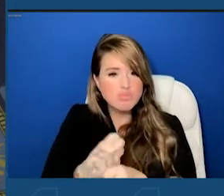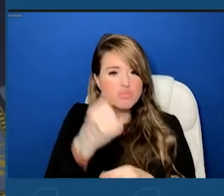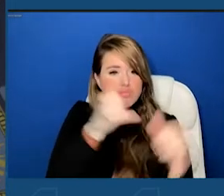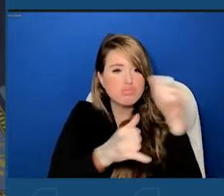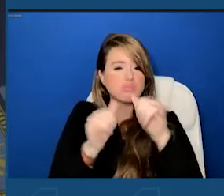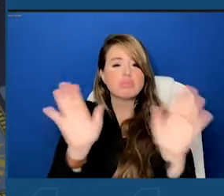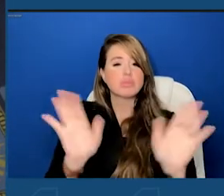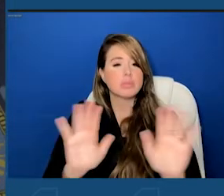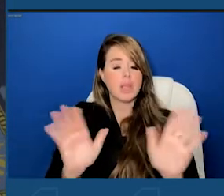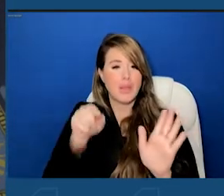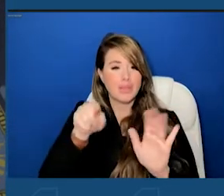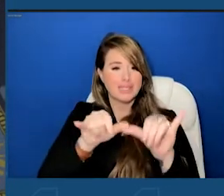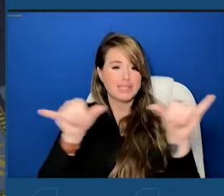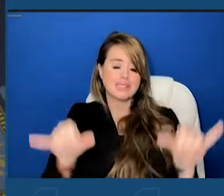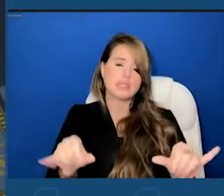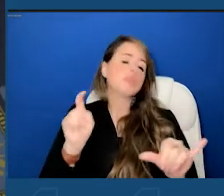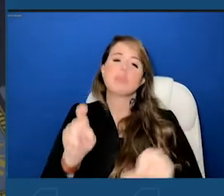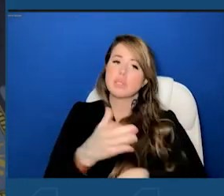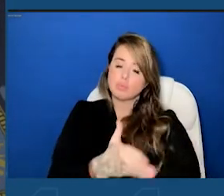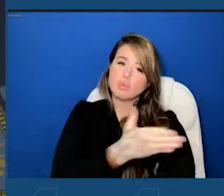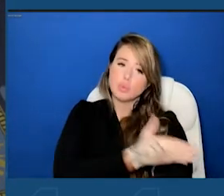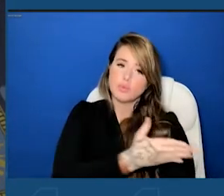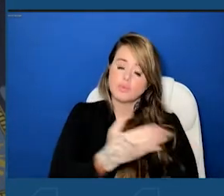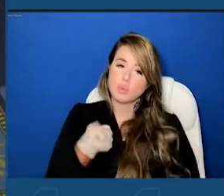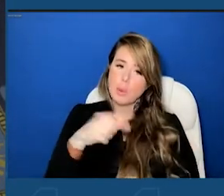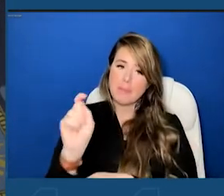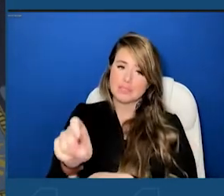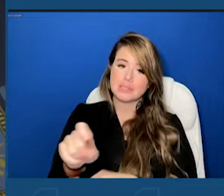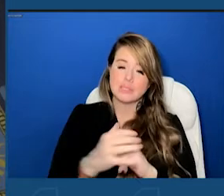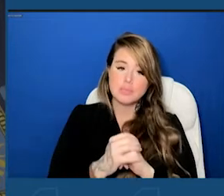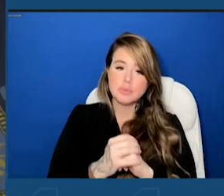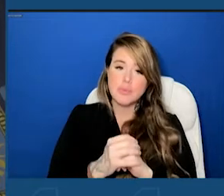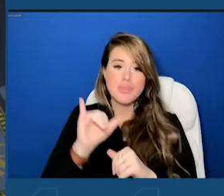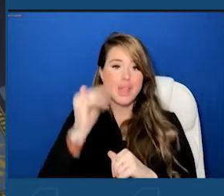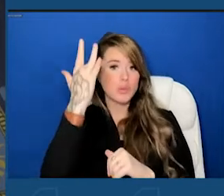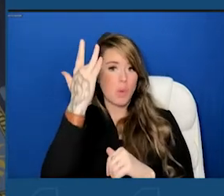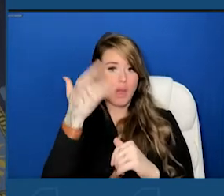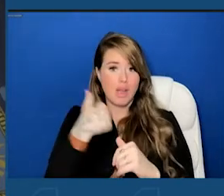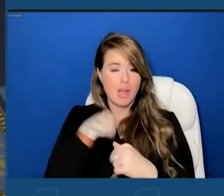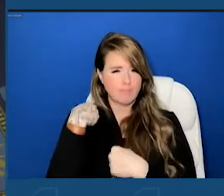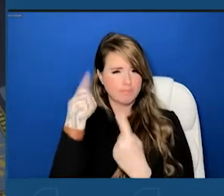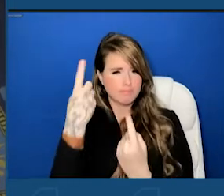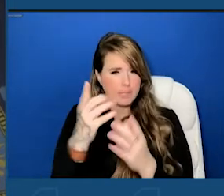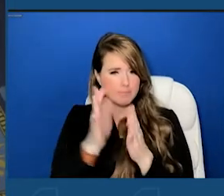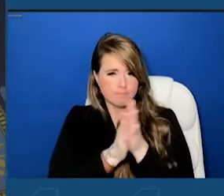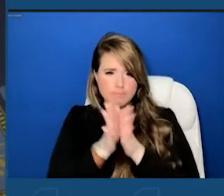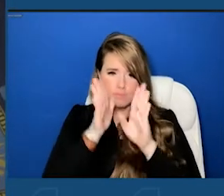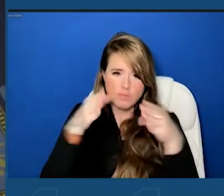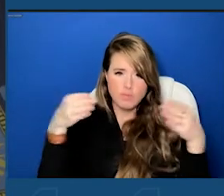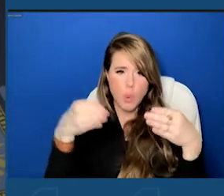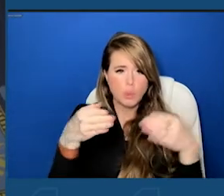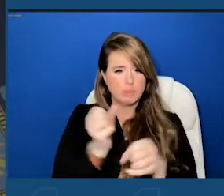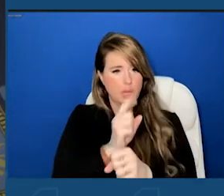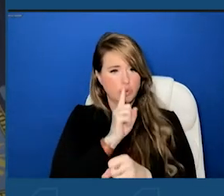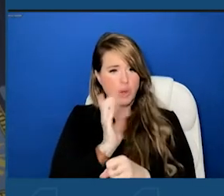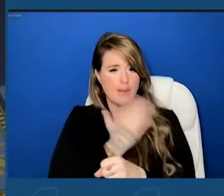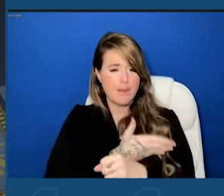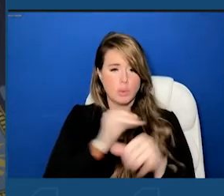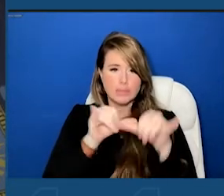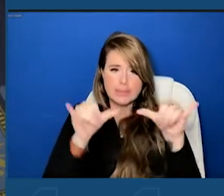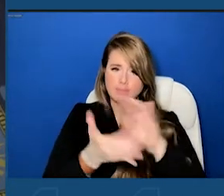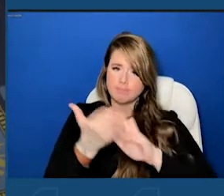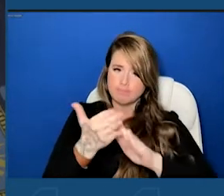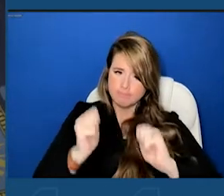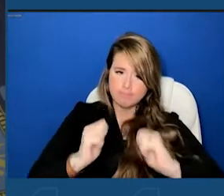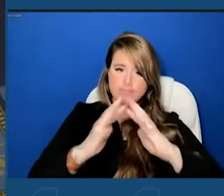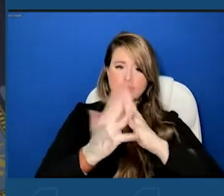the system has to be liberated. And that's why I've been so focused on making sure that we get it going again, because it is